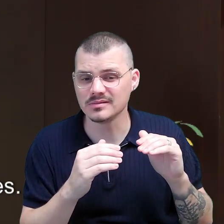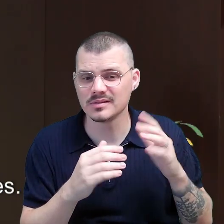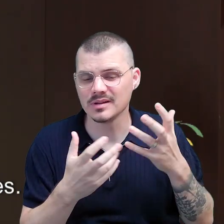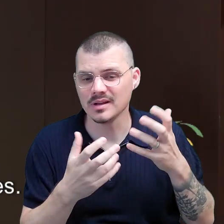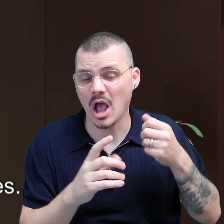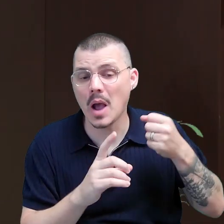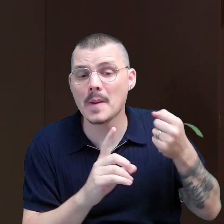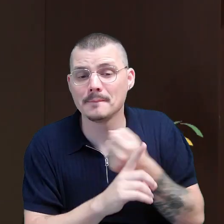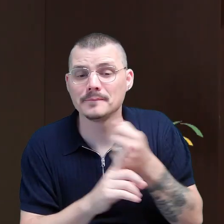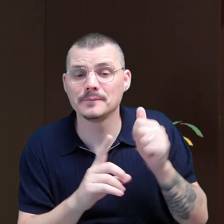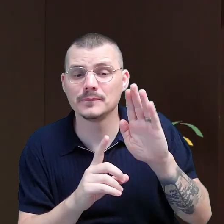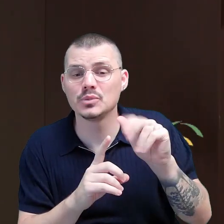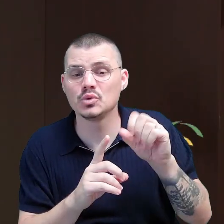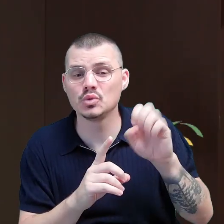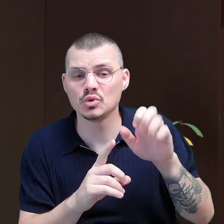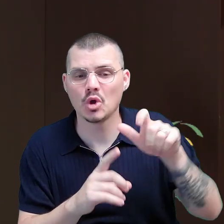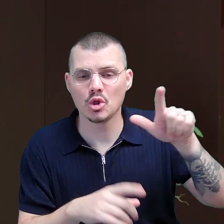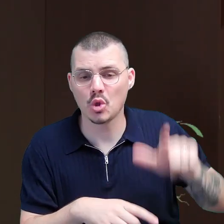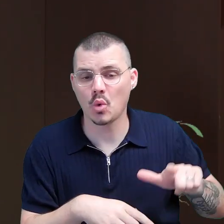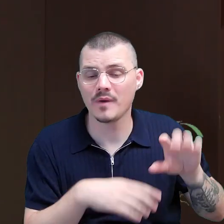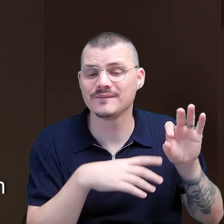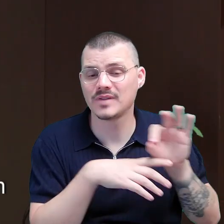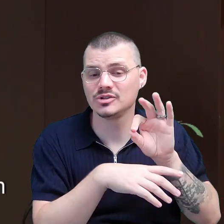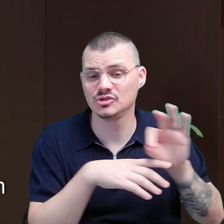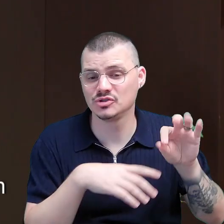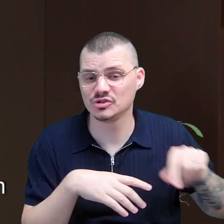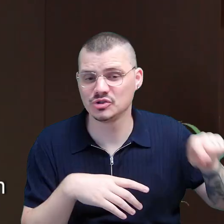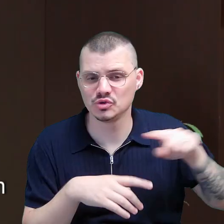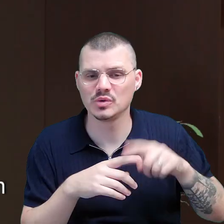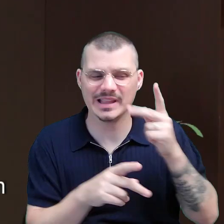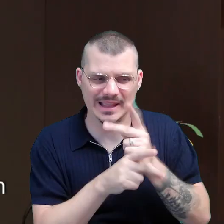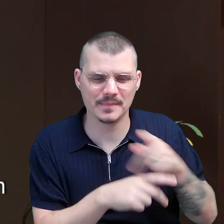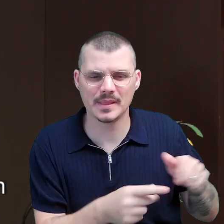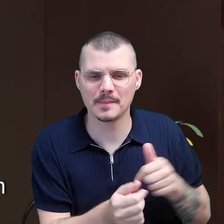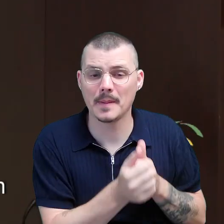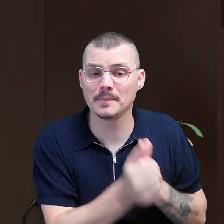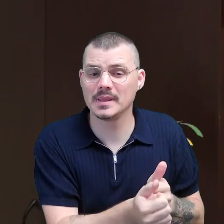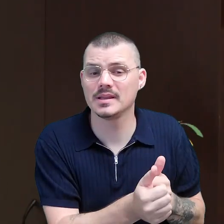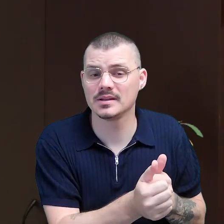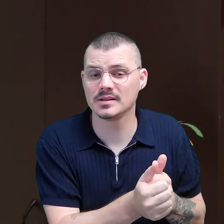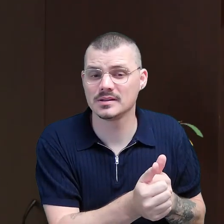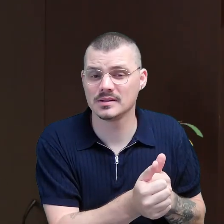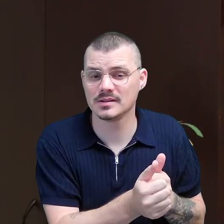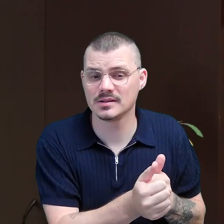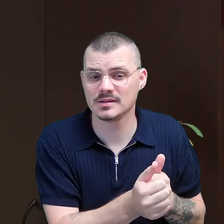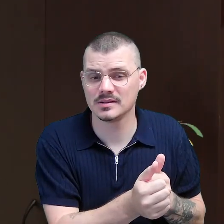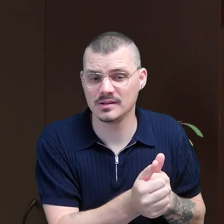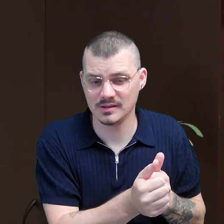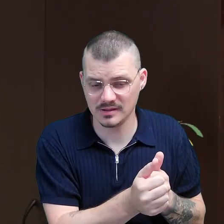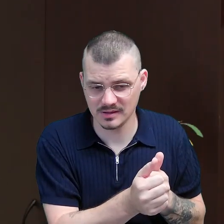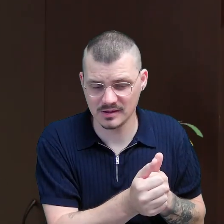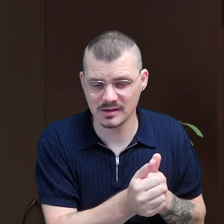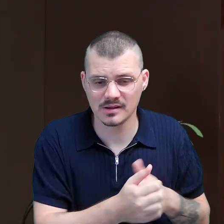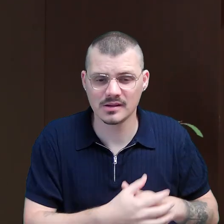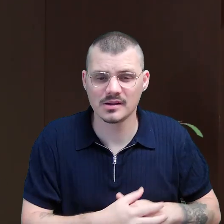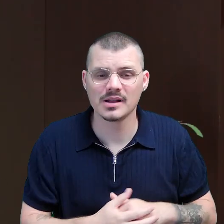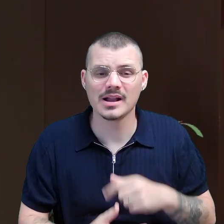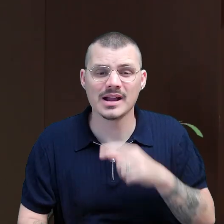many cases, terribly abuse lower functioning people to keep them obedient.